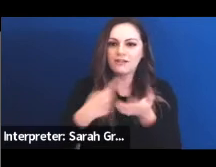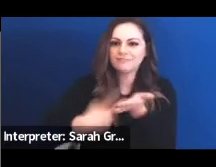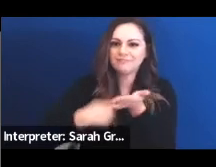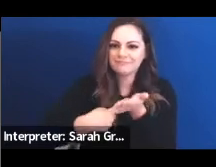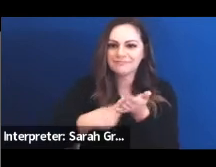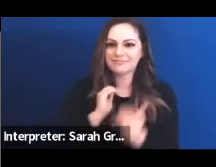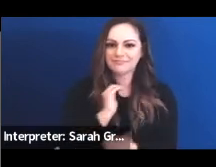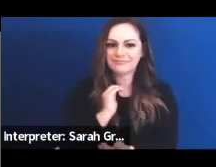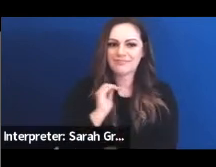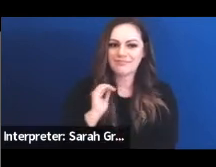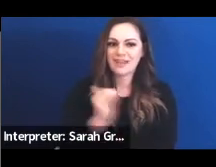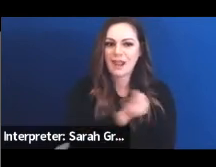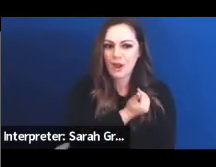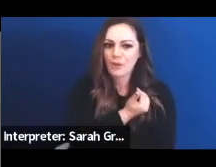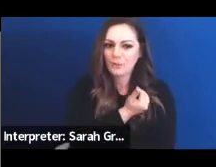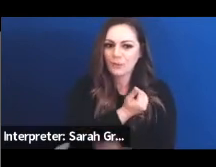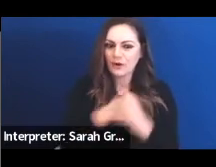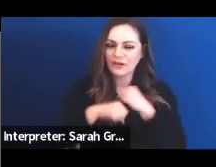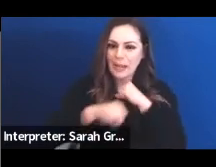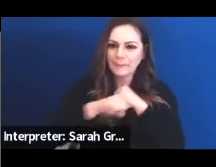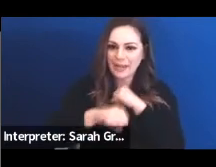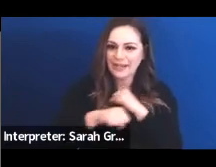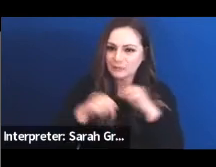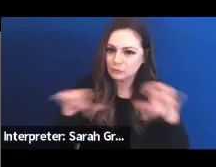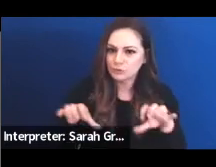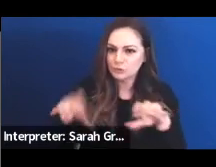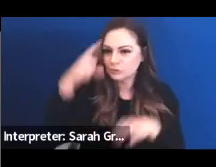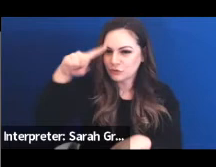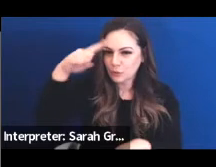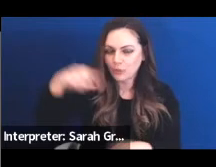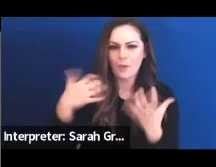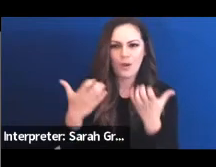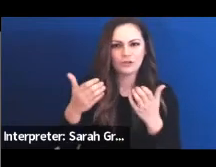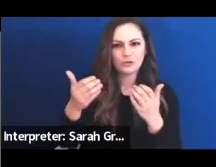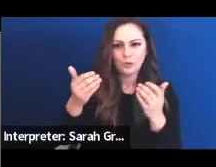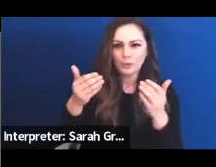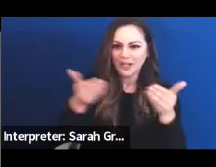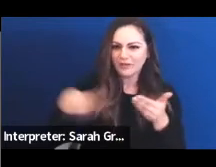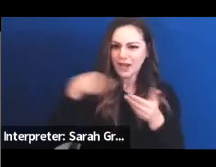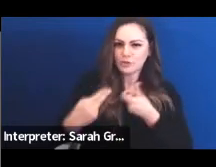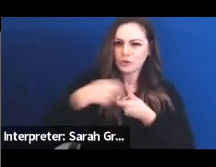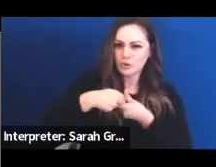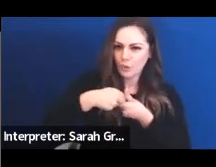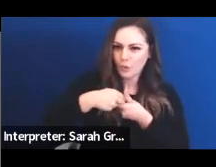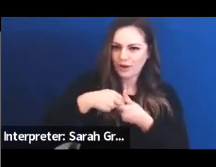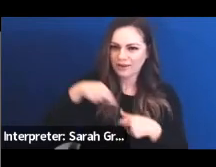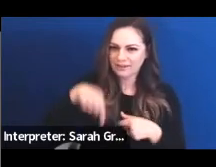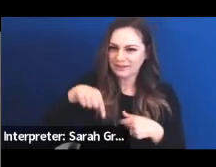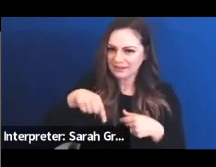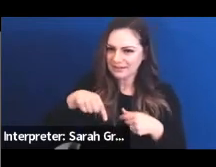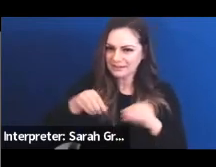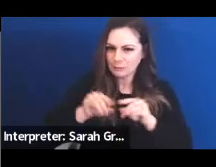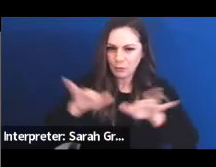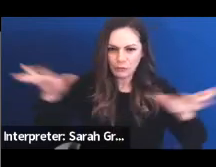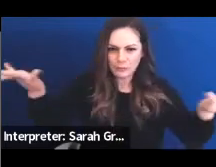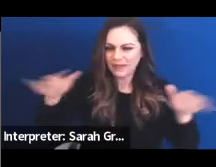more importantly, I will also invite you all to join this movement to end the stigma of addiction across the Commonwealth